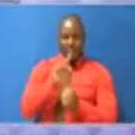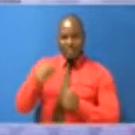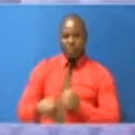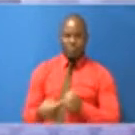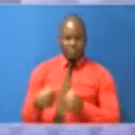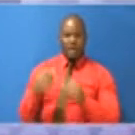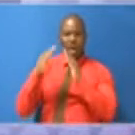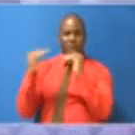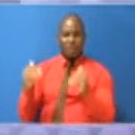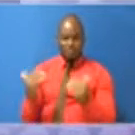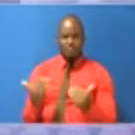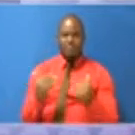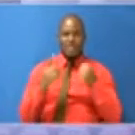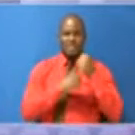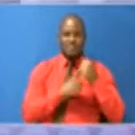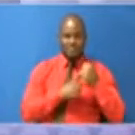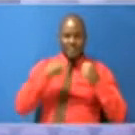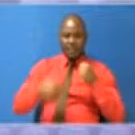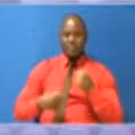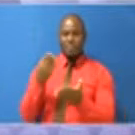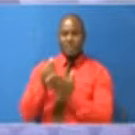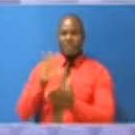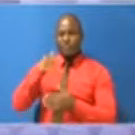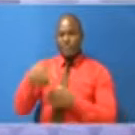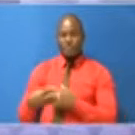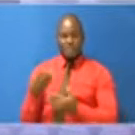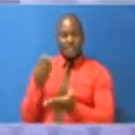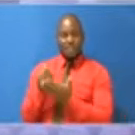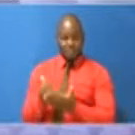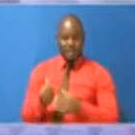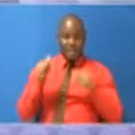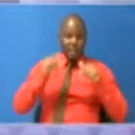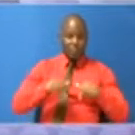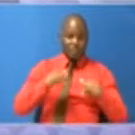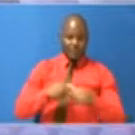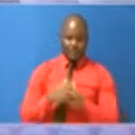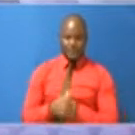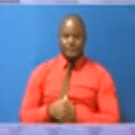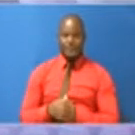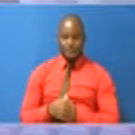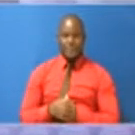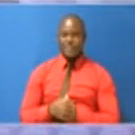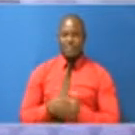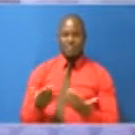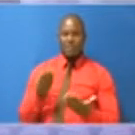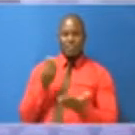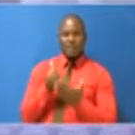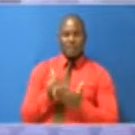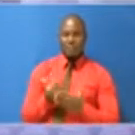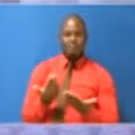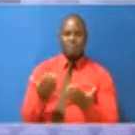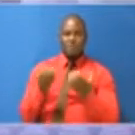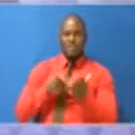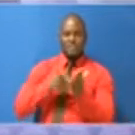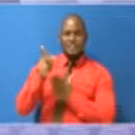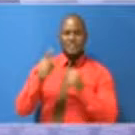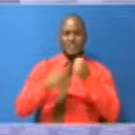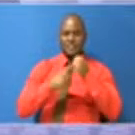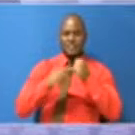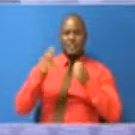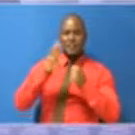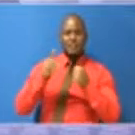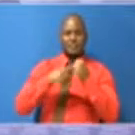000 houses while they're paying six five thousand shillings four thousand shillings today the amount of money owed that they need to pay 60 million